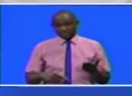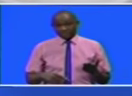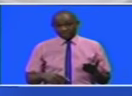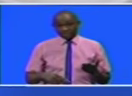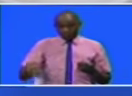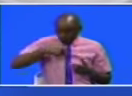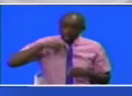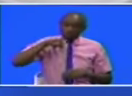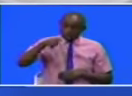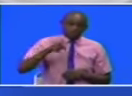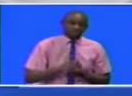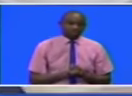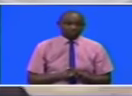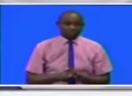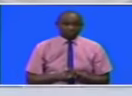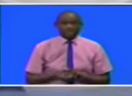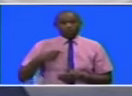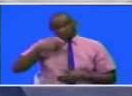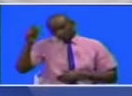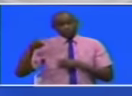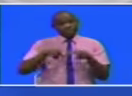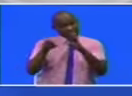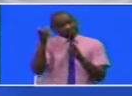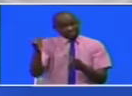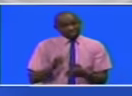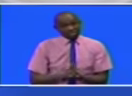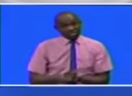walked, we went to the river,